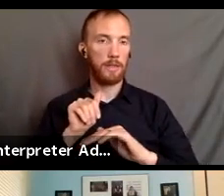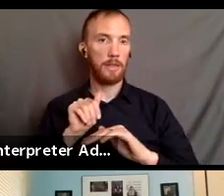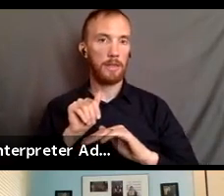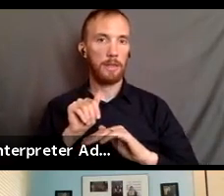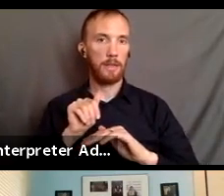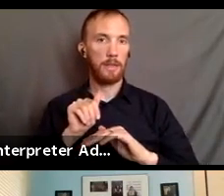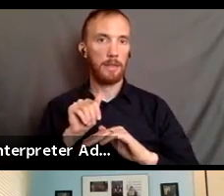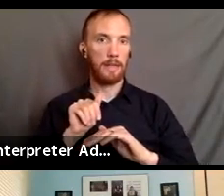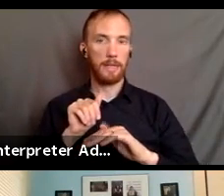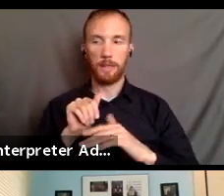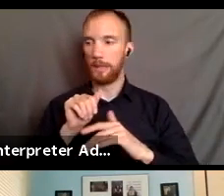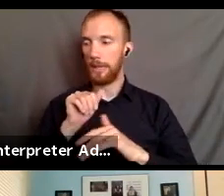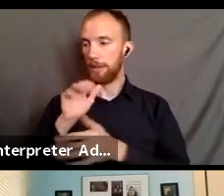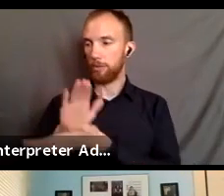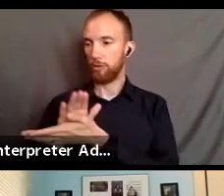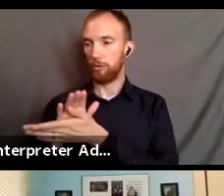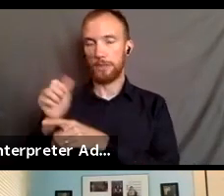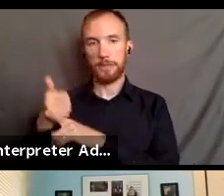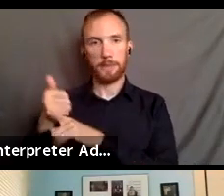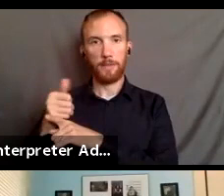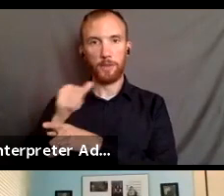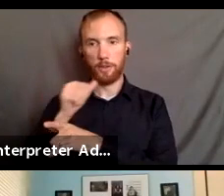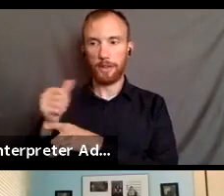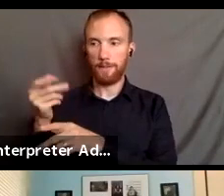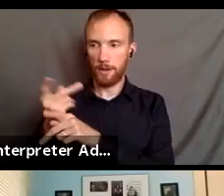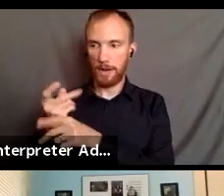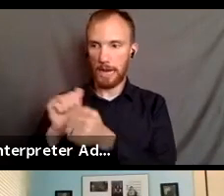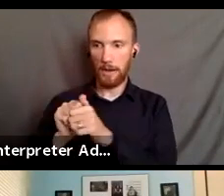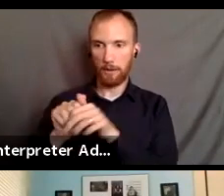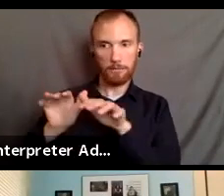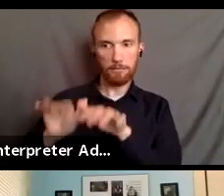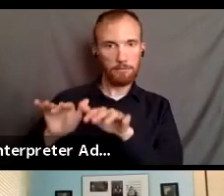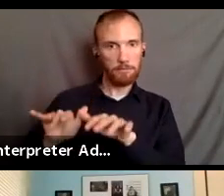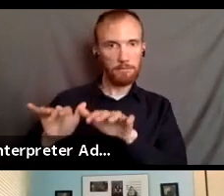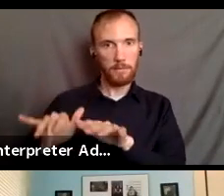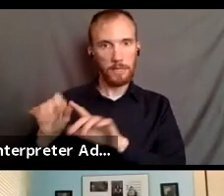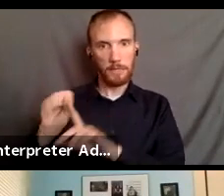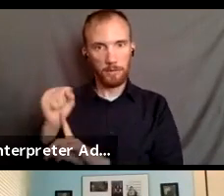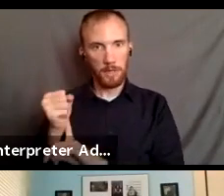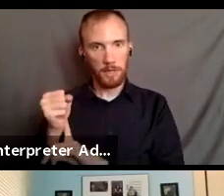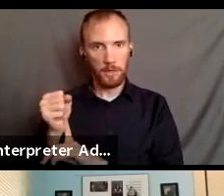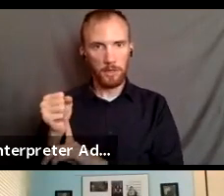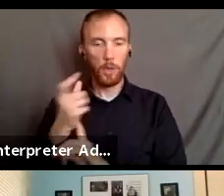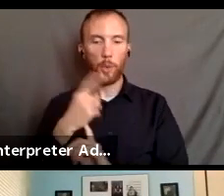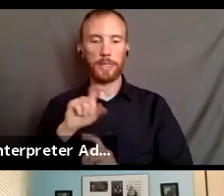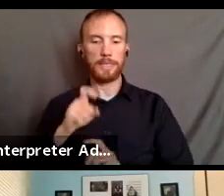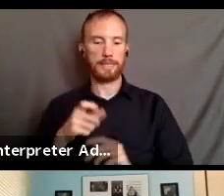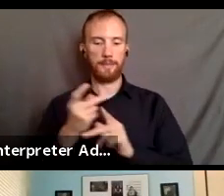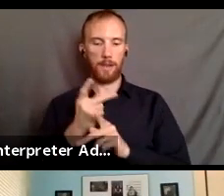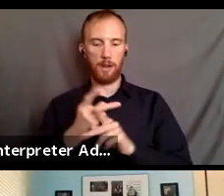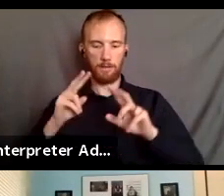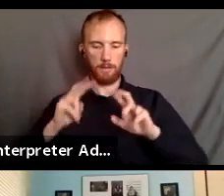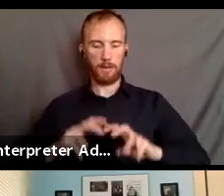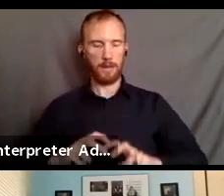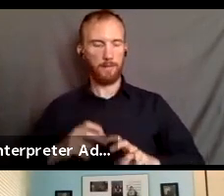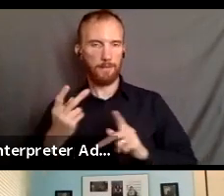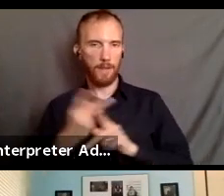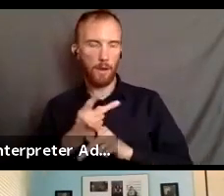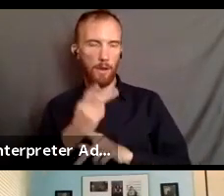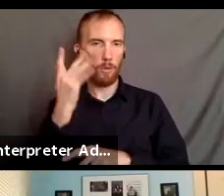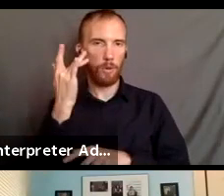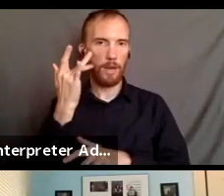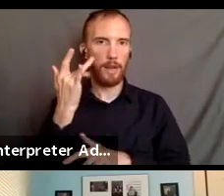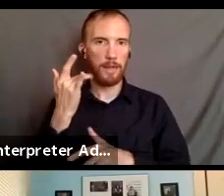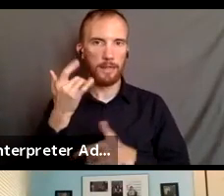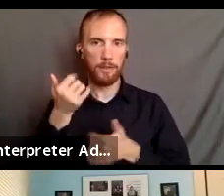school we have to figure out what's happening and how to make that happen less and whatever we do as a board